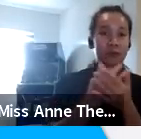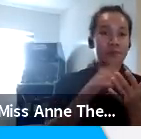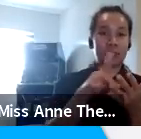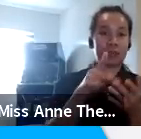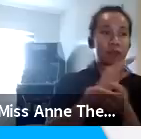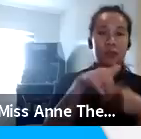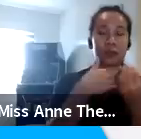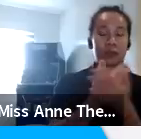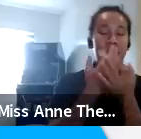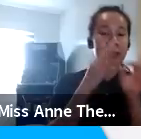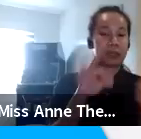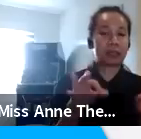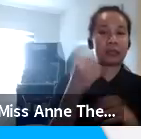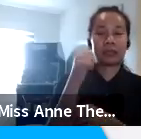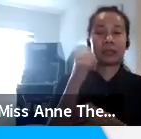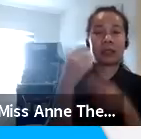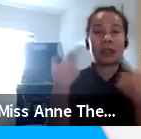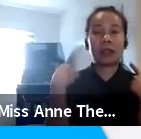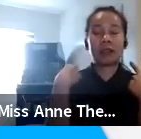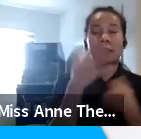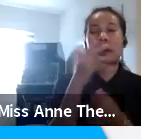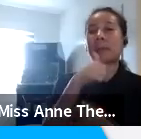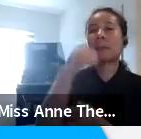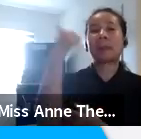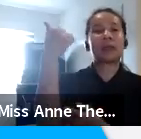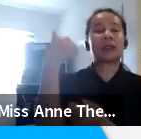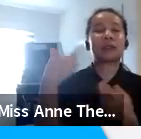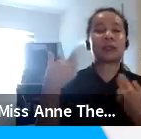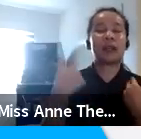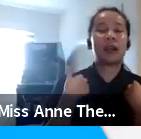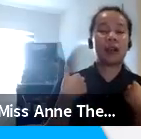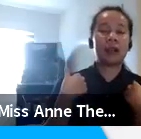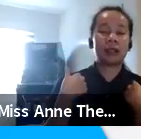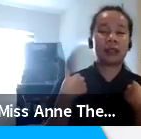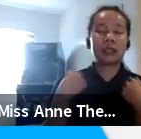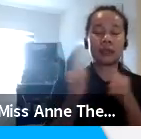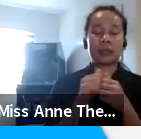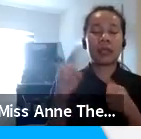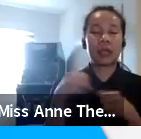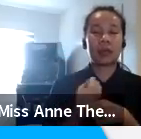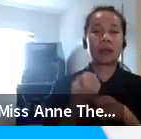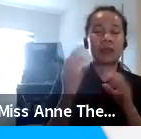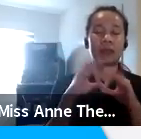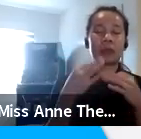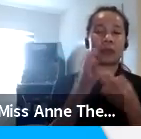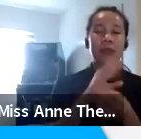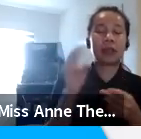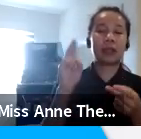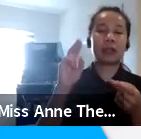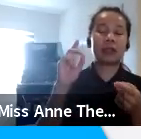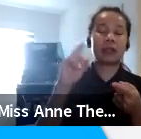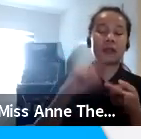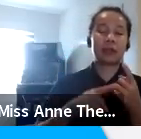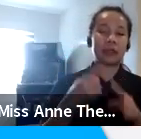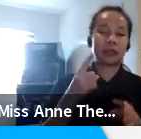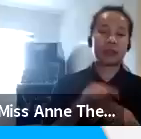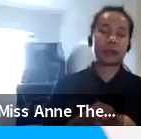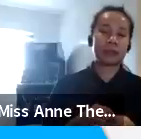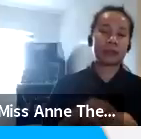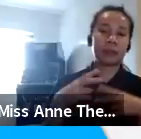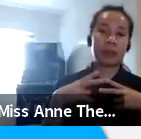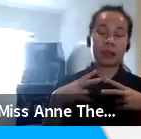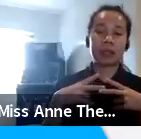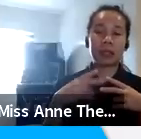Number 10 would be we have the best holidays with our family and friends. This is something that I really appreciate in teaching.